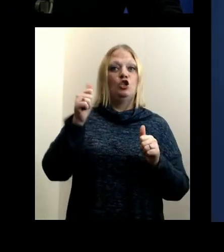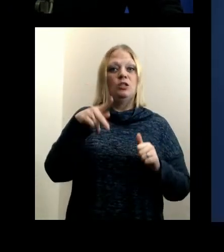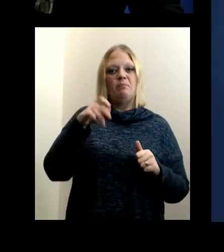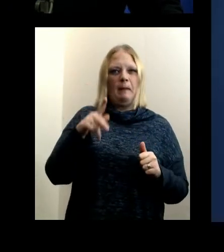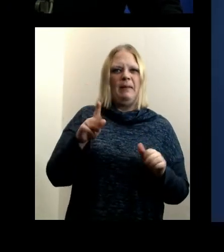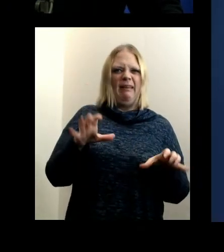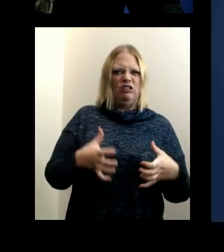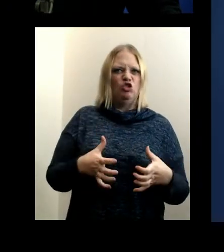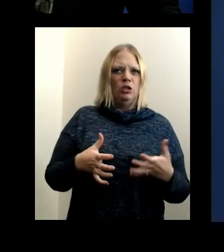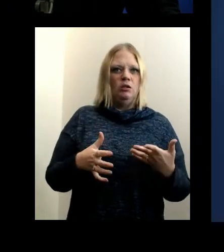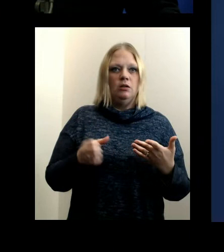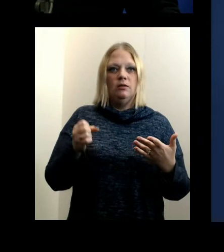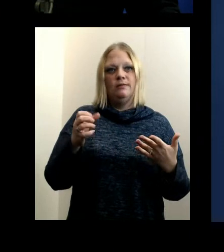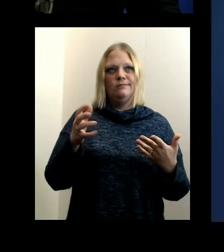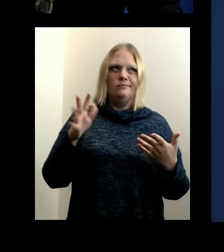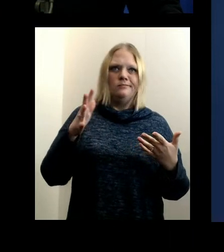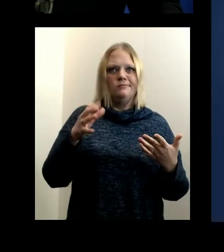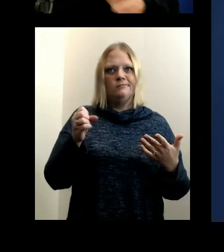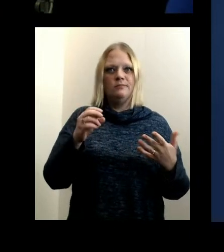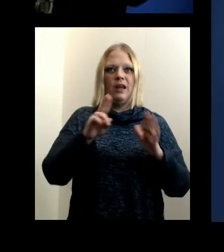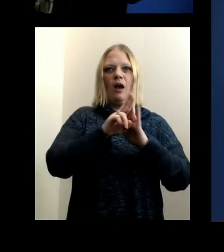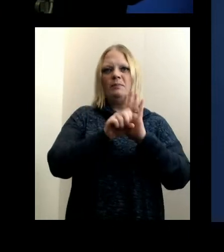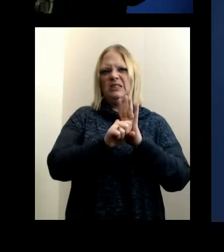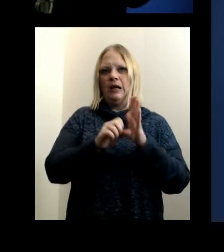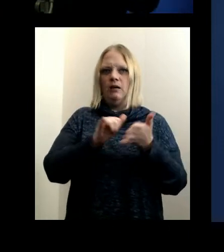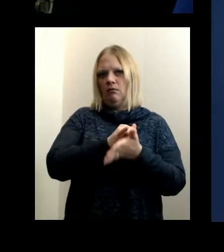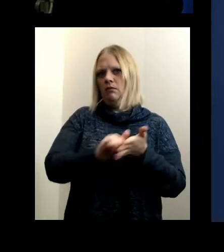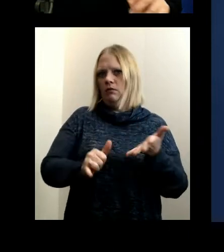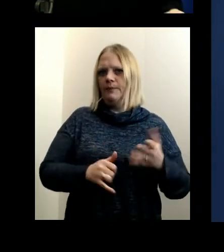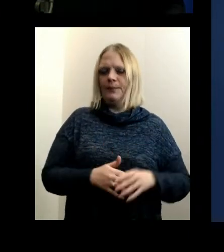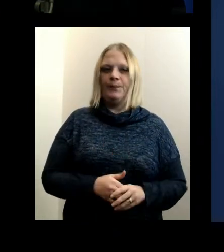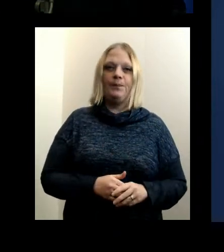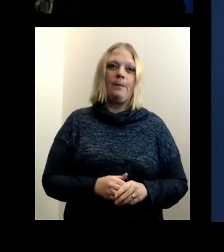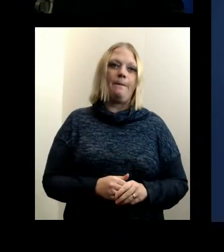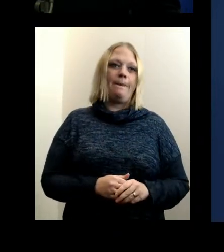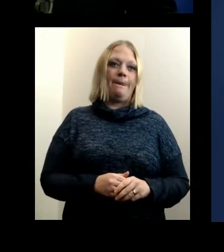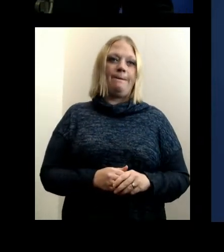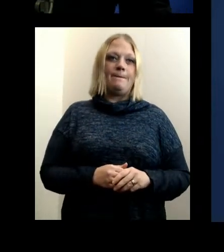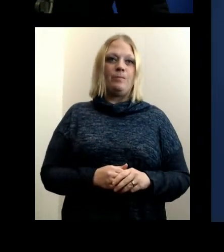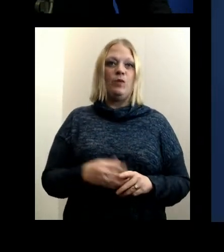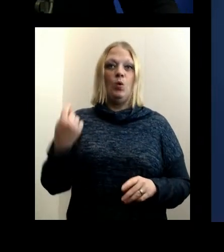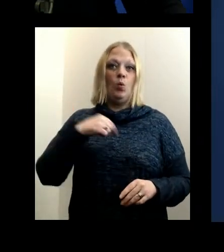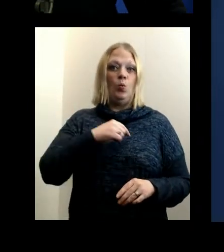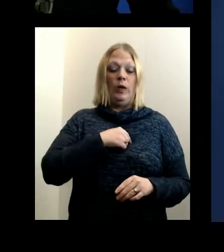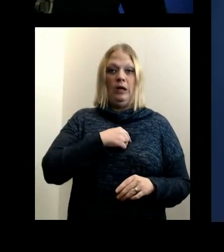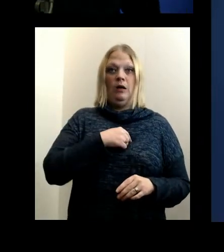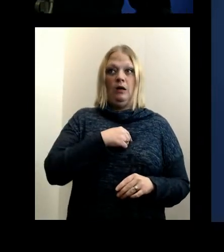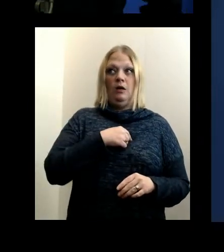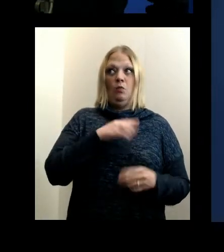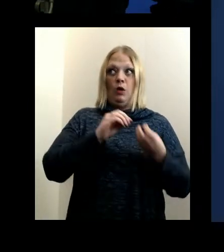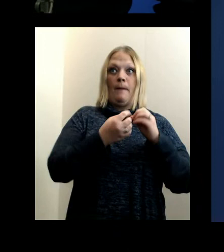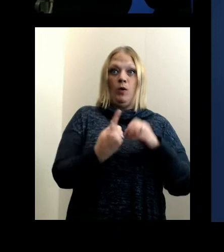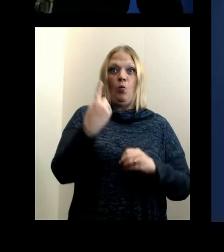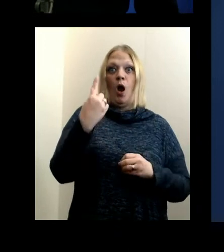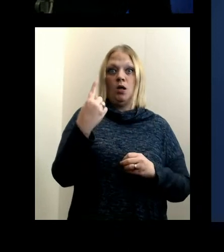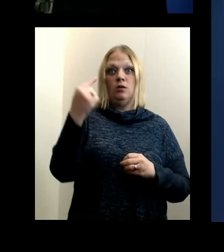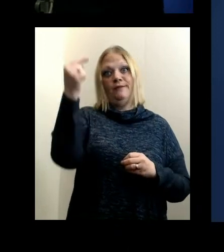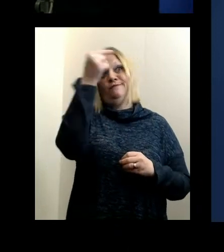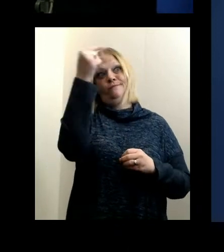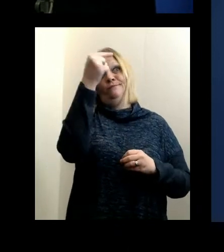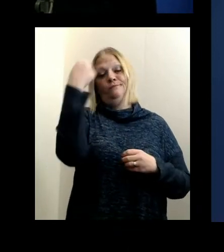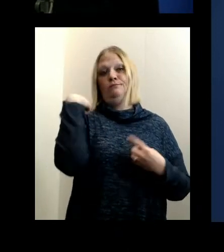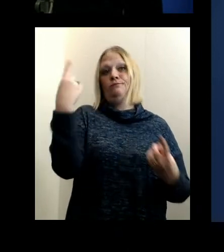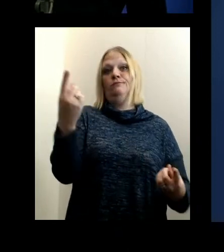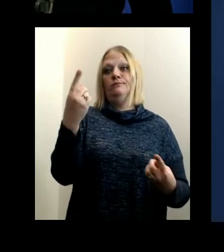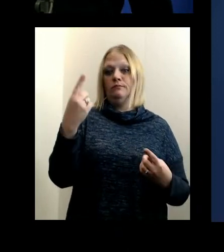population base, so to speak, in upstate New York. And as we were the number one for quite some time in late October